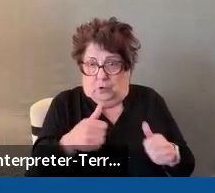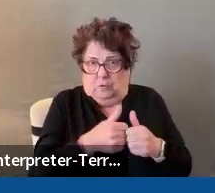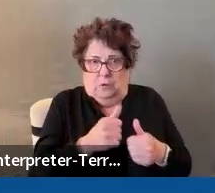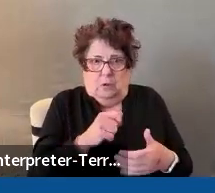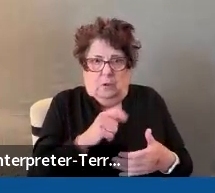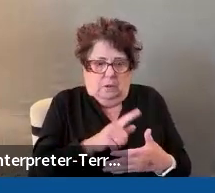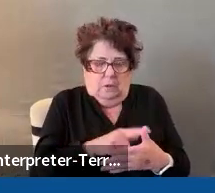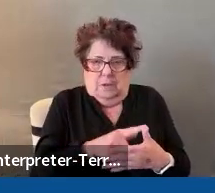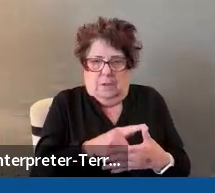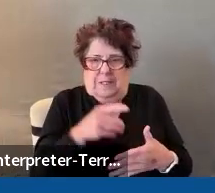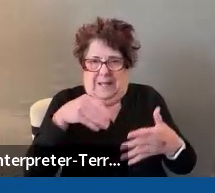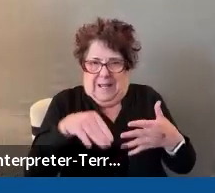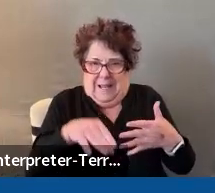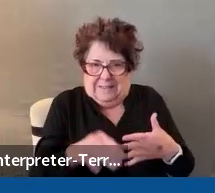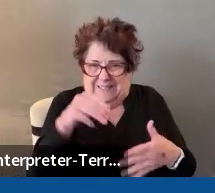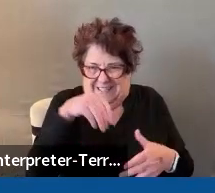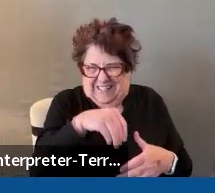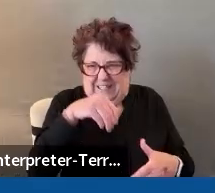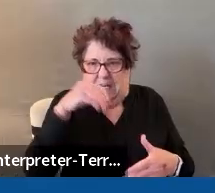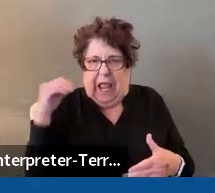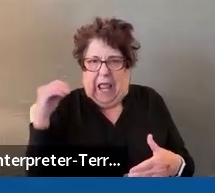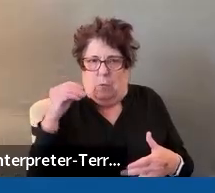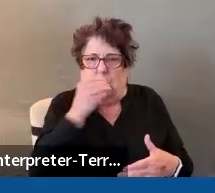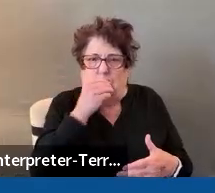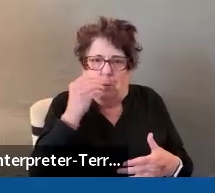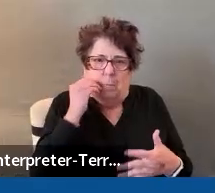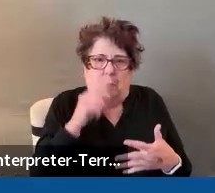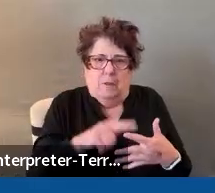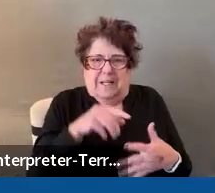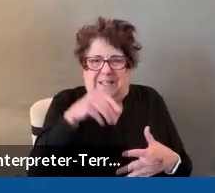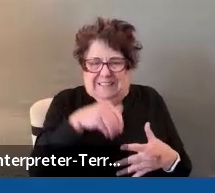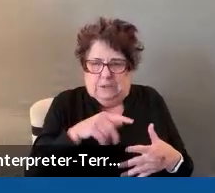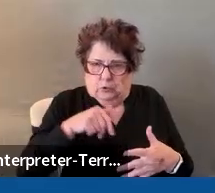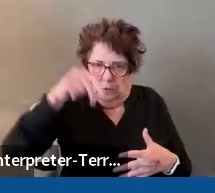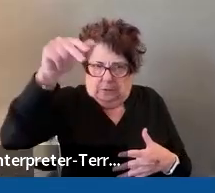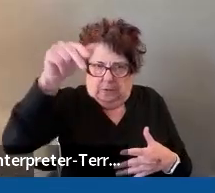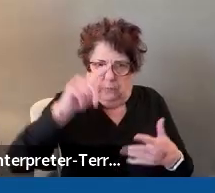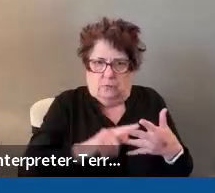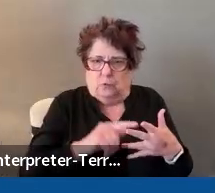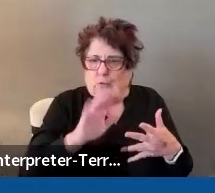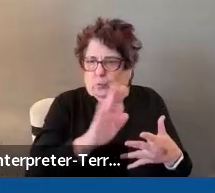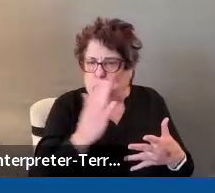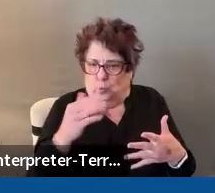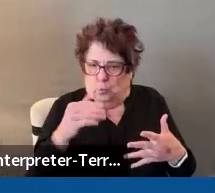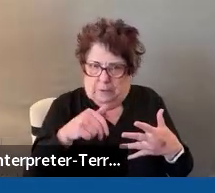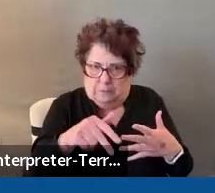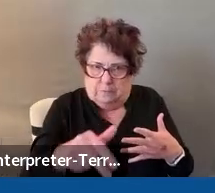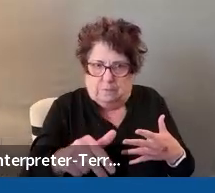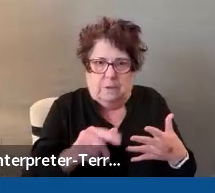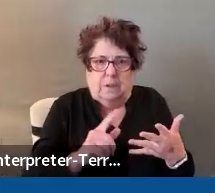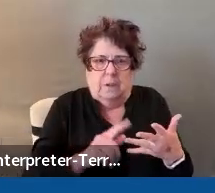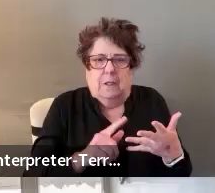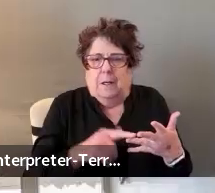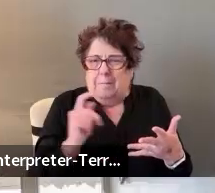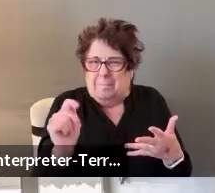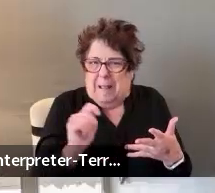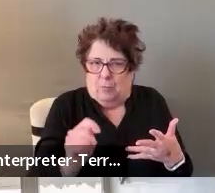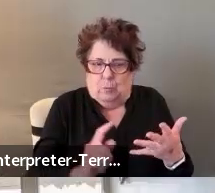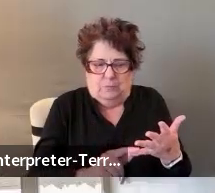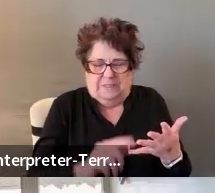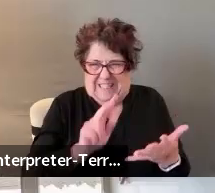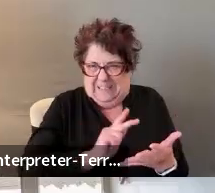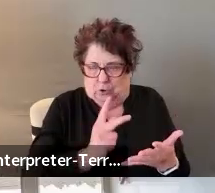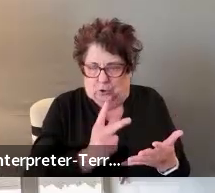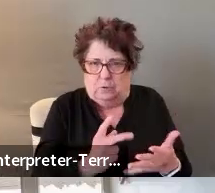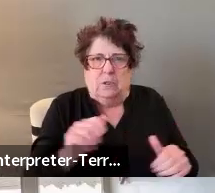home, interior stairs, doorways, bathrooms, and kitchens. Challenge